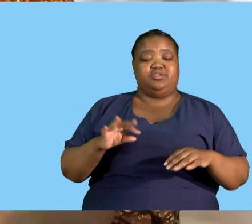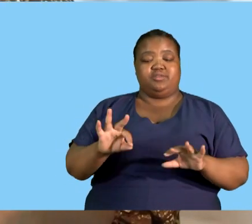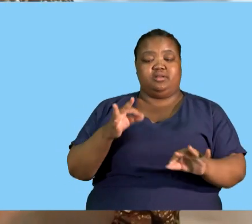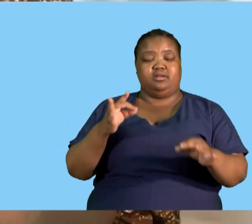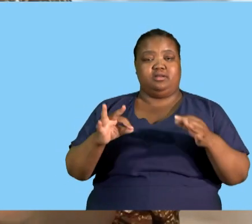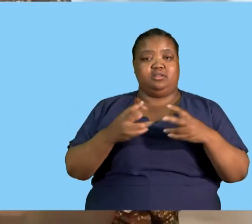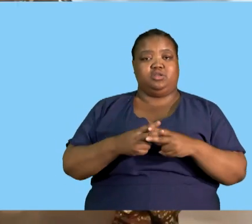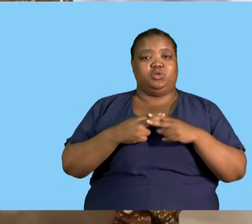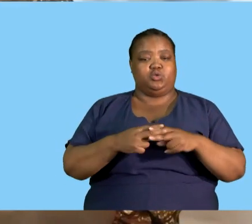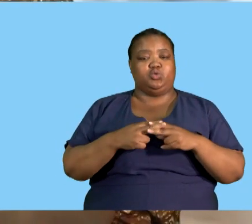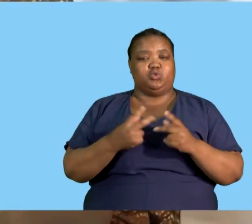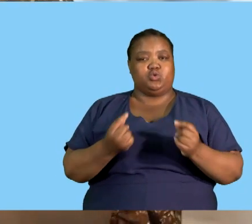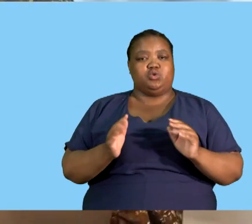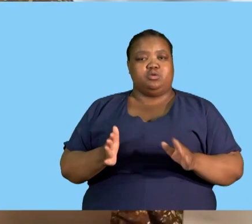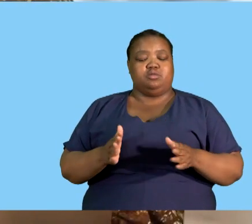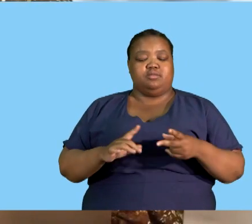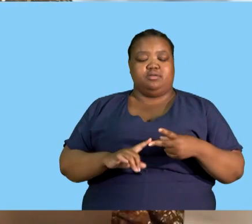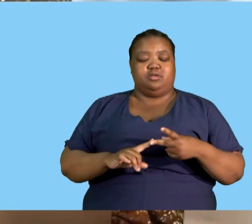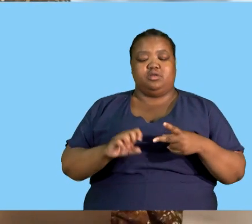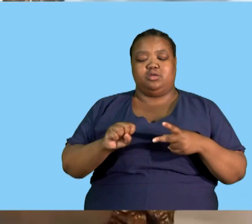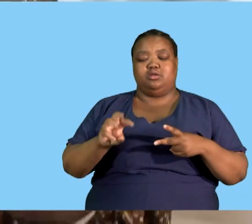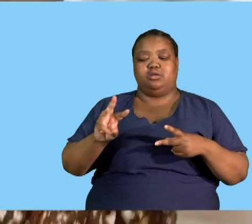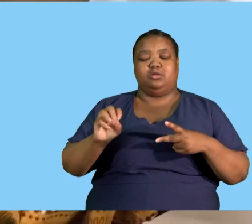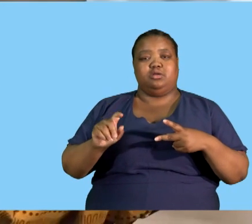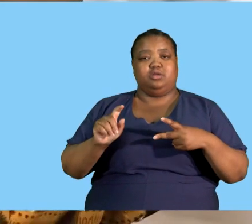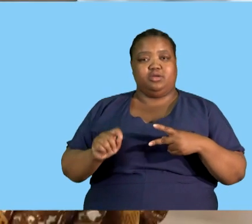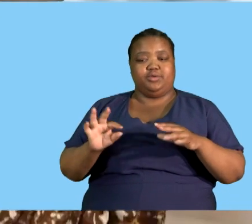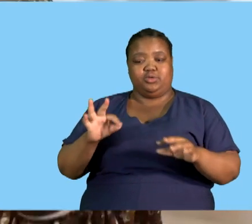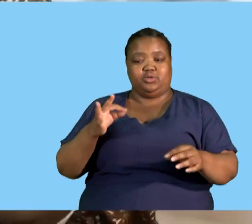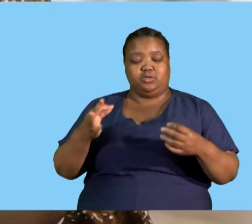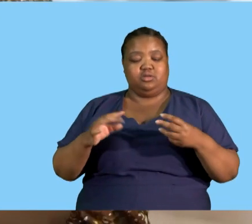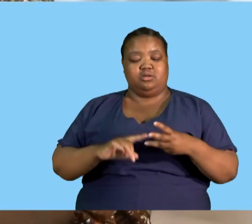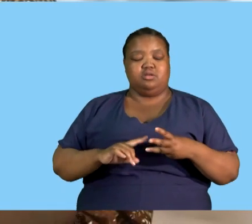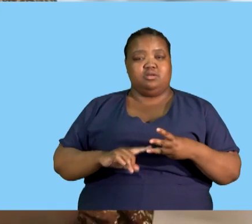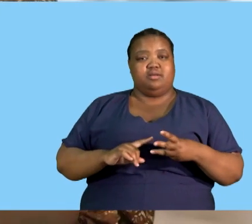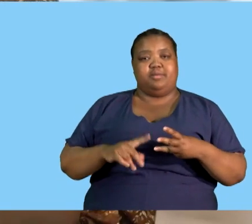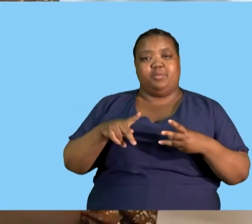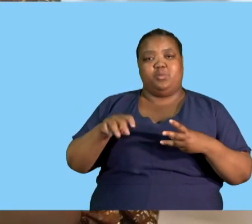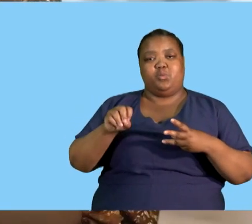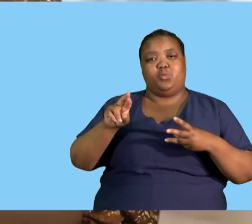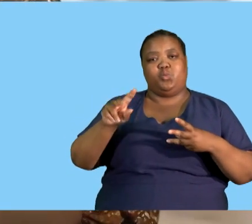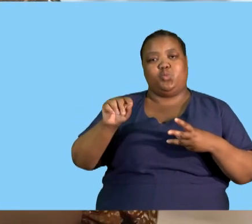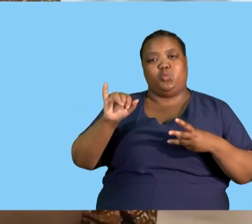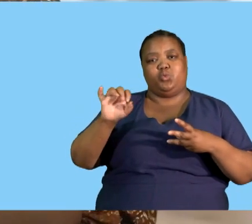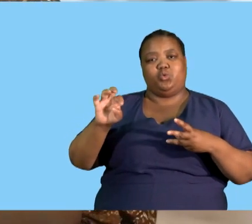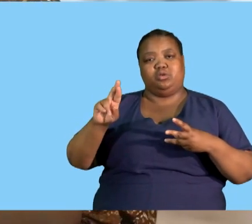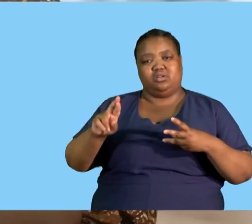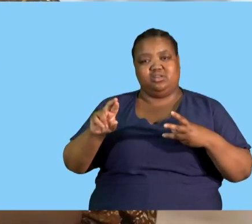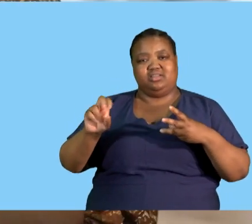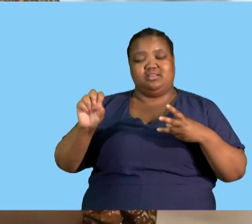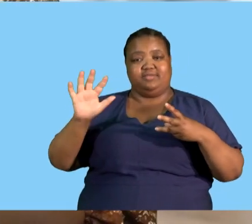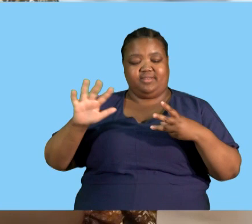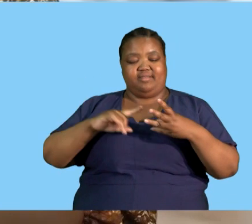industrial analysis tools. We started with the SWOT analysis, and then we went on to the Porter's 5-force model, and then